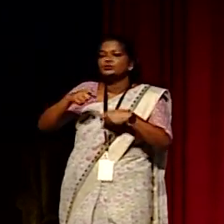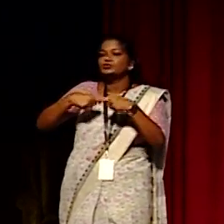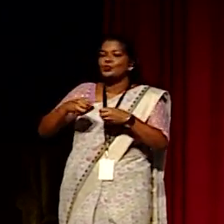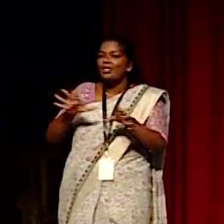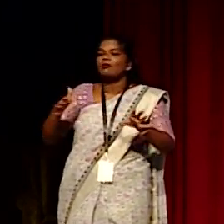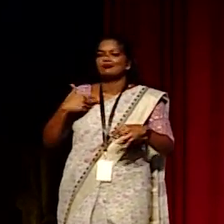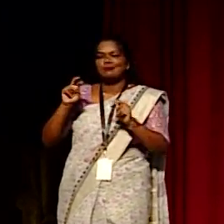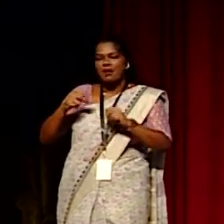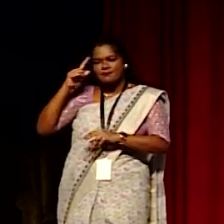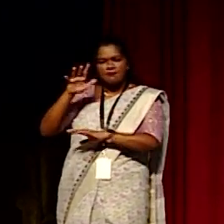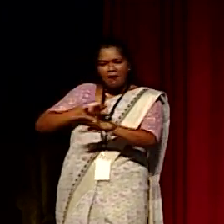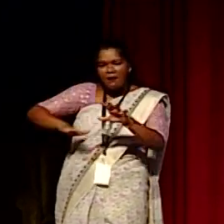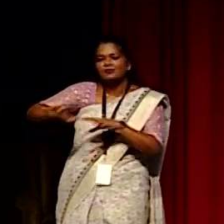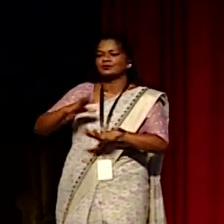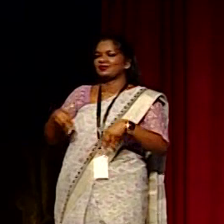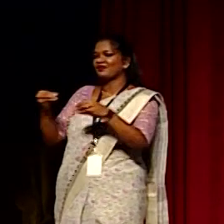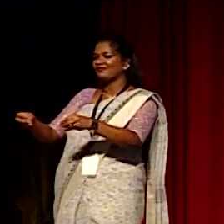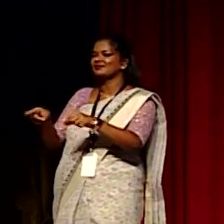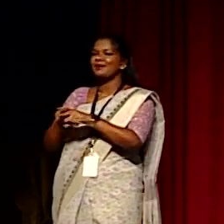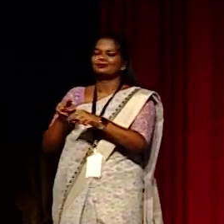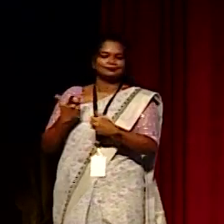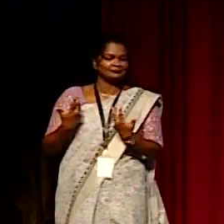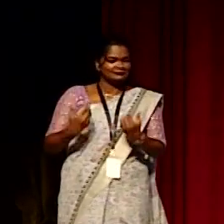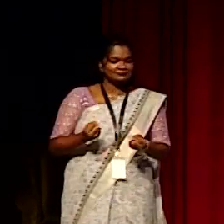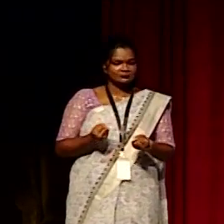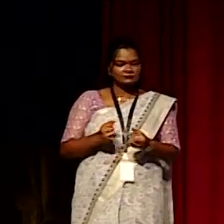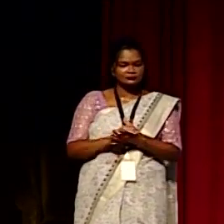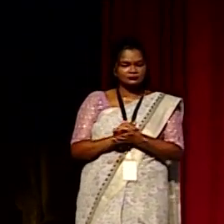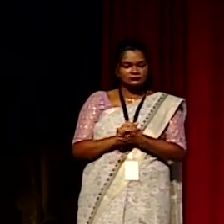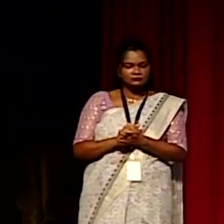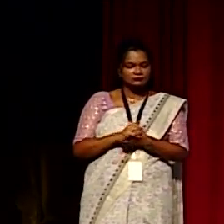This foot was designed by an exceptional team